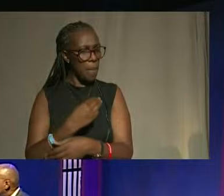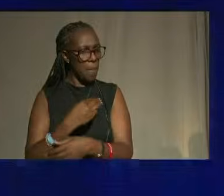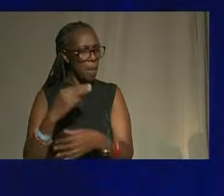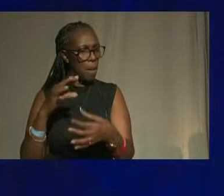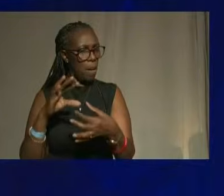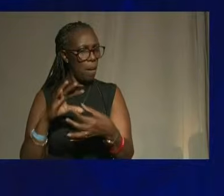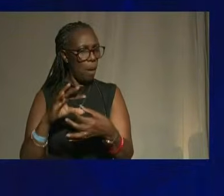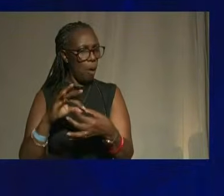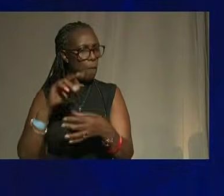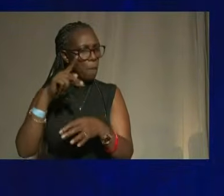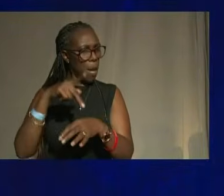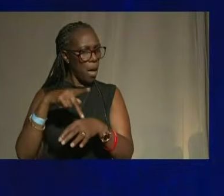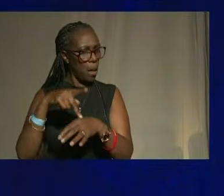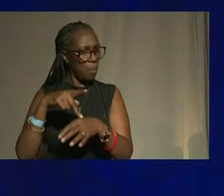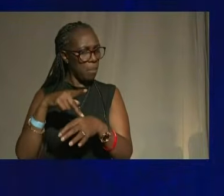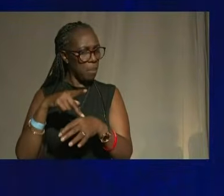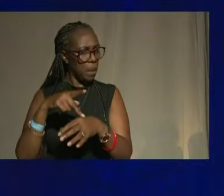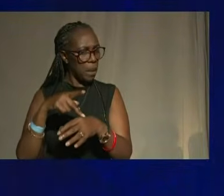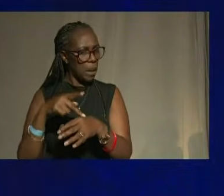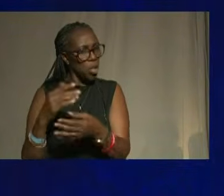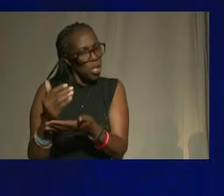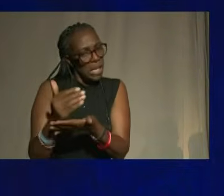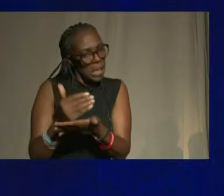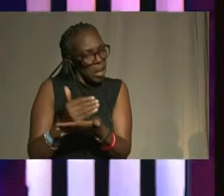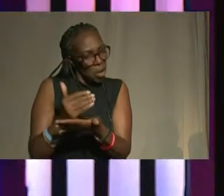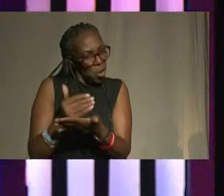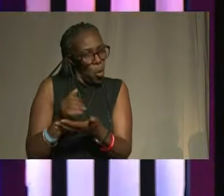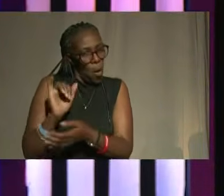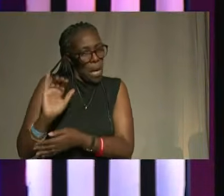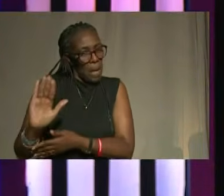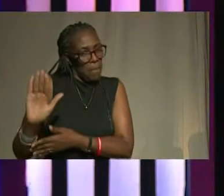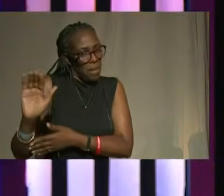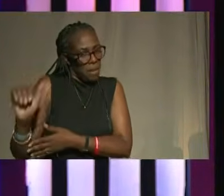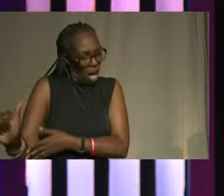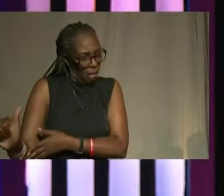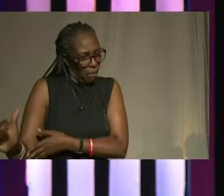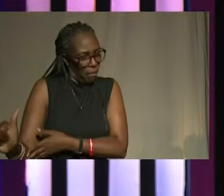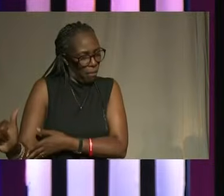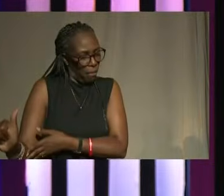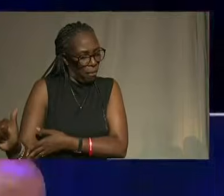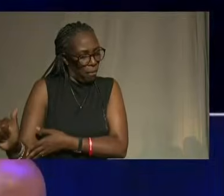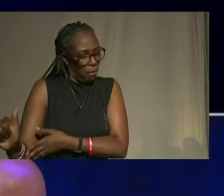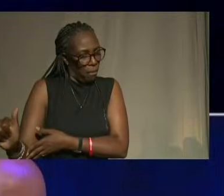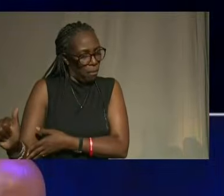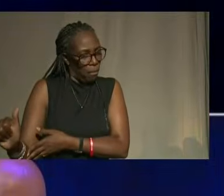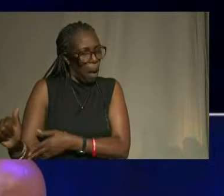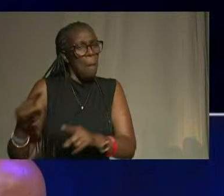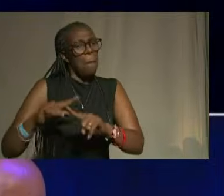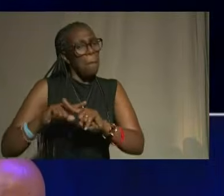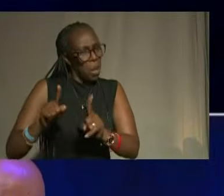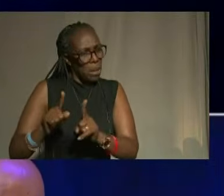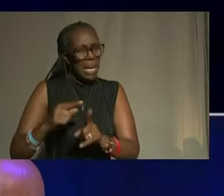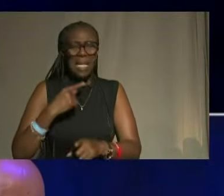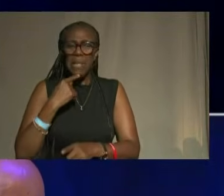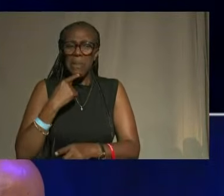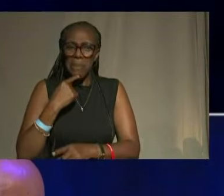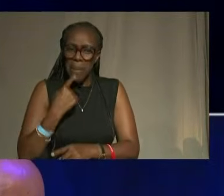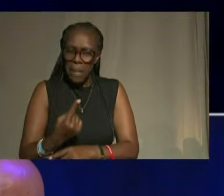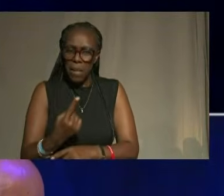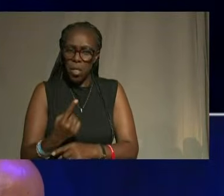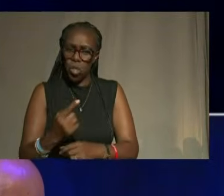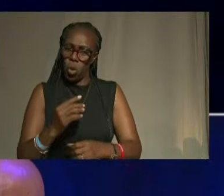himself. And I am happy he's okay from that unfortunate incident in Portland. But it speaks to confidence in